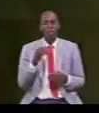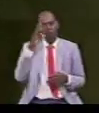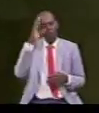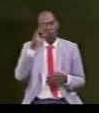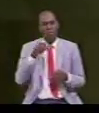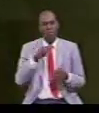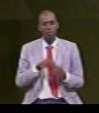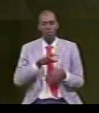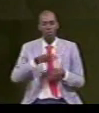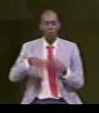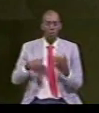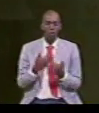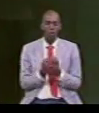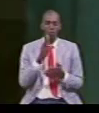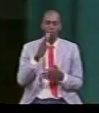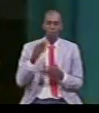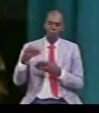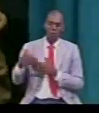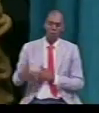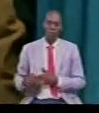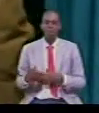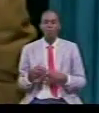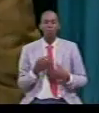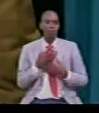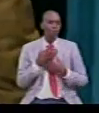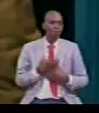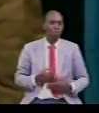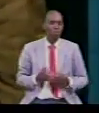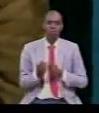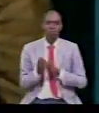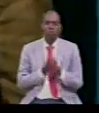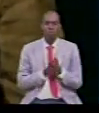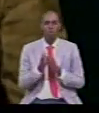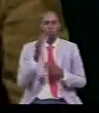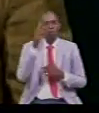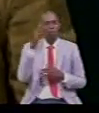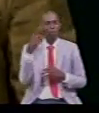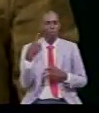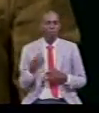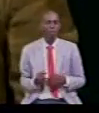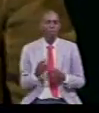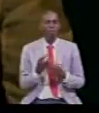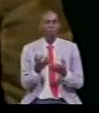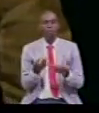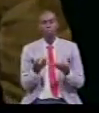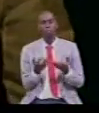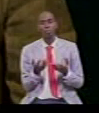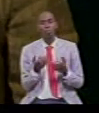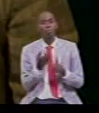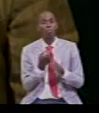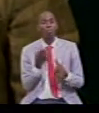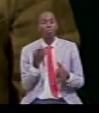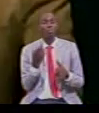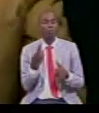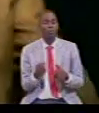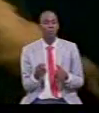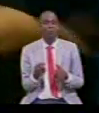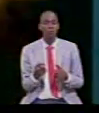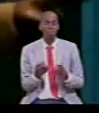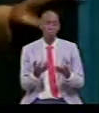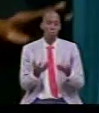those four corners, desperate from the desire, from the